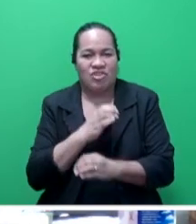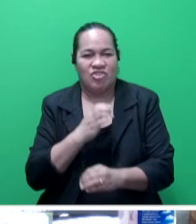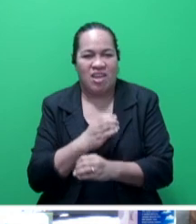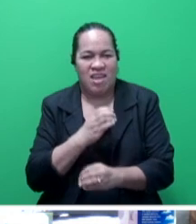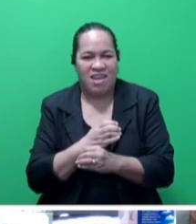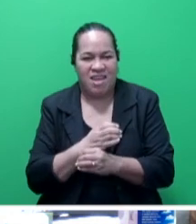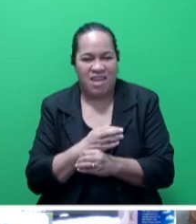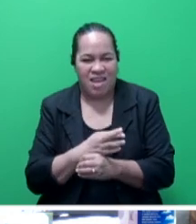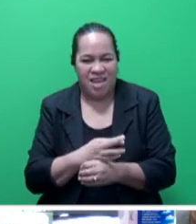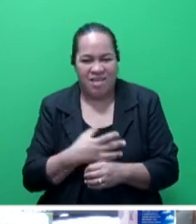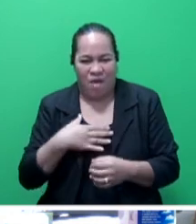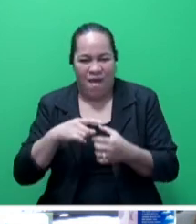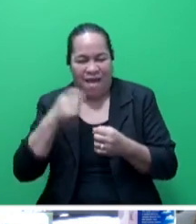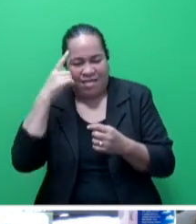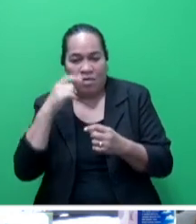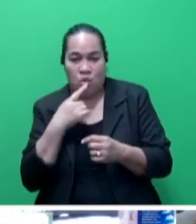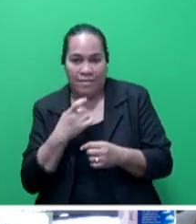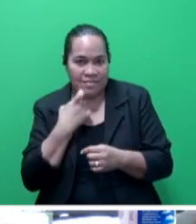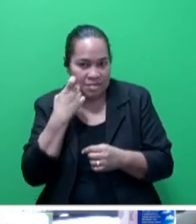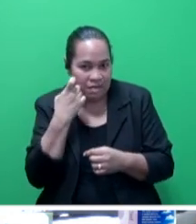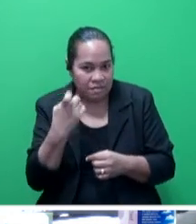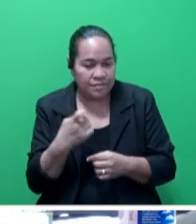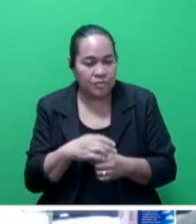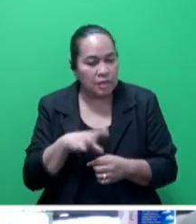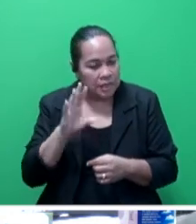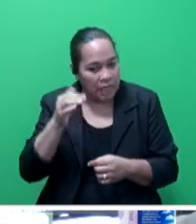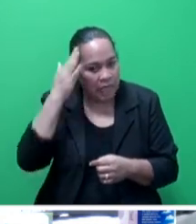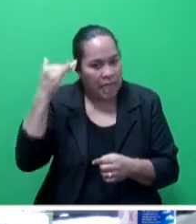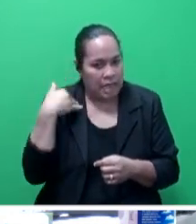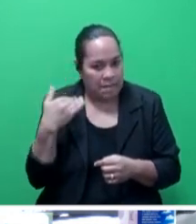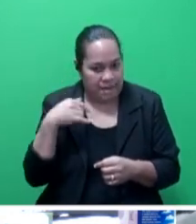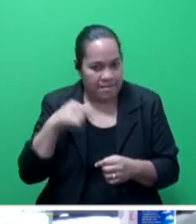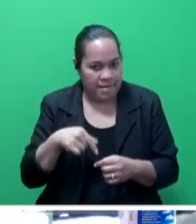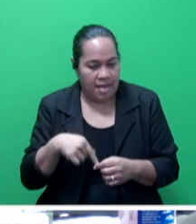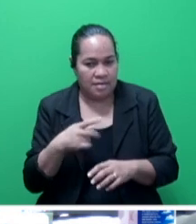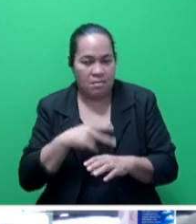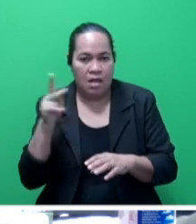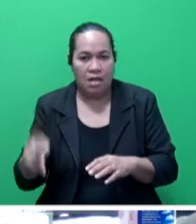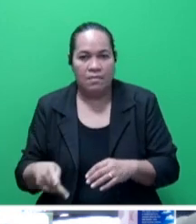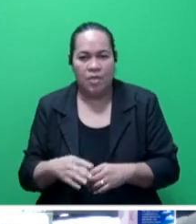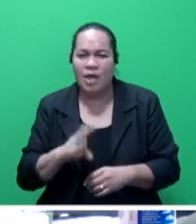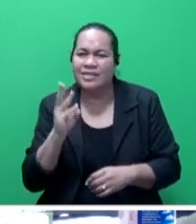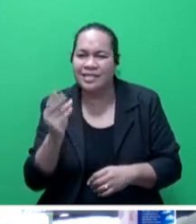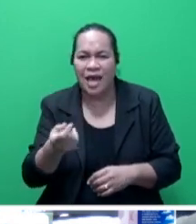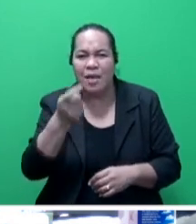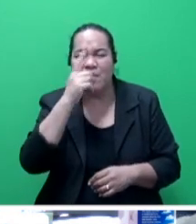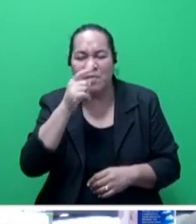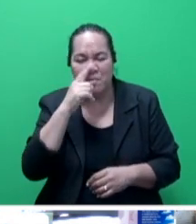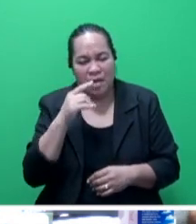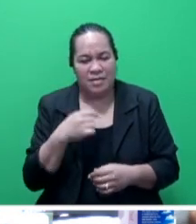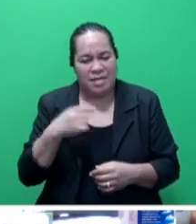fundamentalism. And we need to keep reminded in this August House, Mr. Speaker, sir, because some are seeing themselves